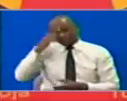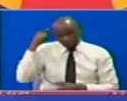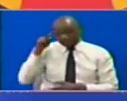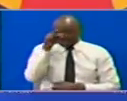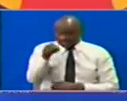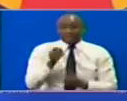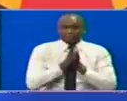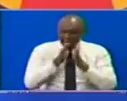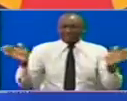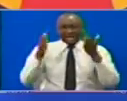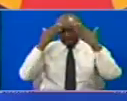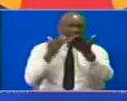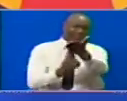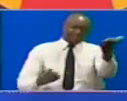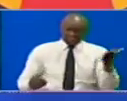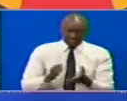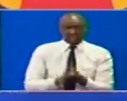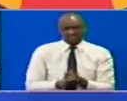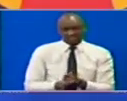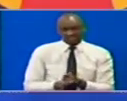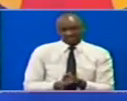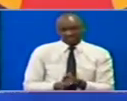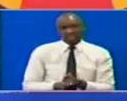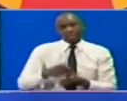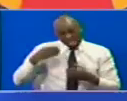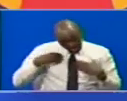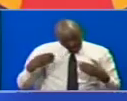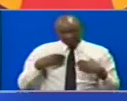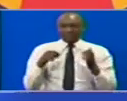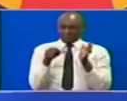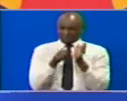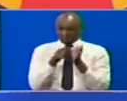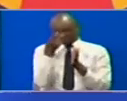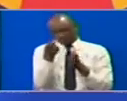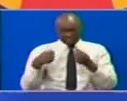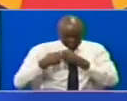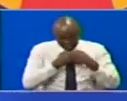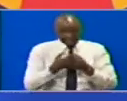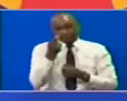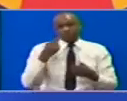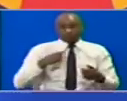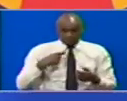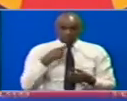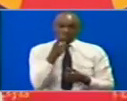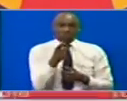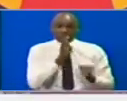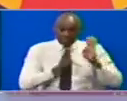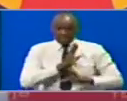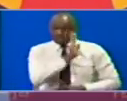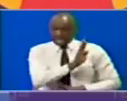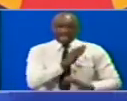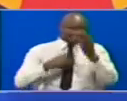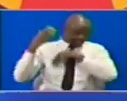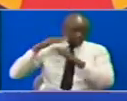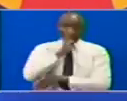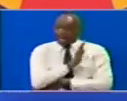the public domain that there is a credibility challenge for the IEBC because of the history of